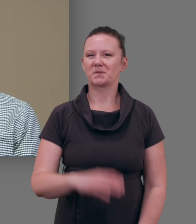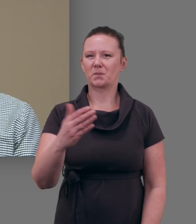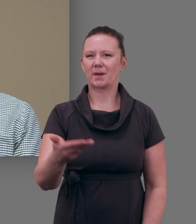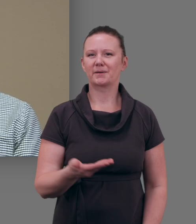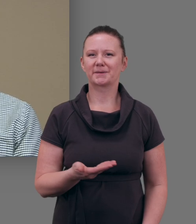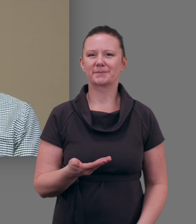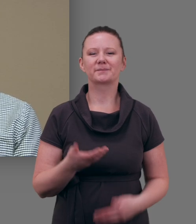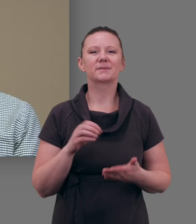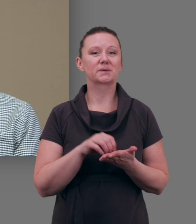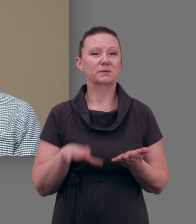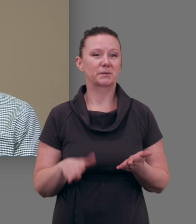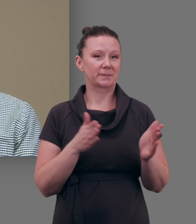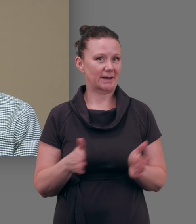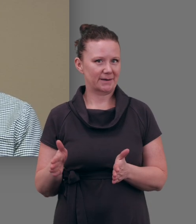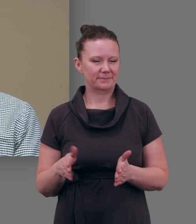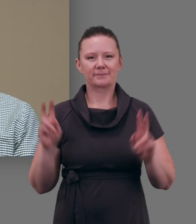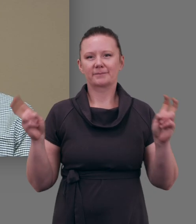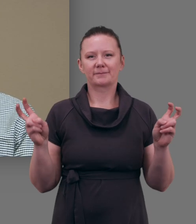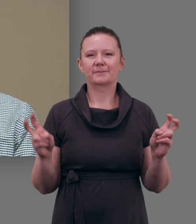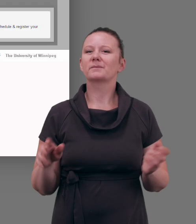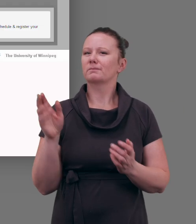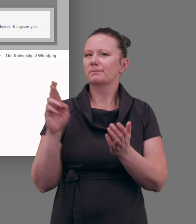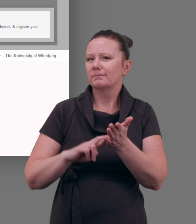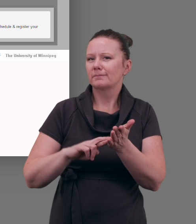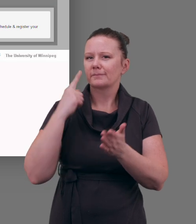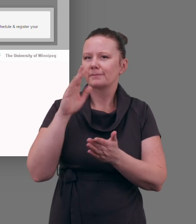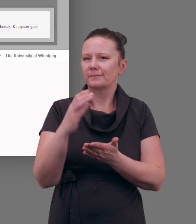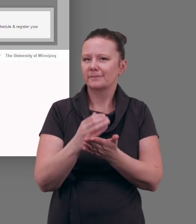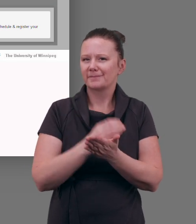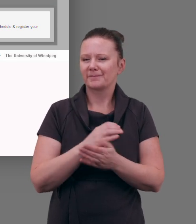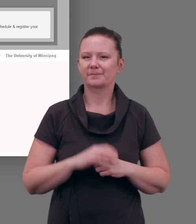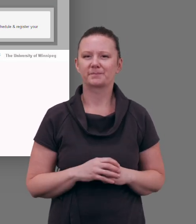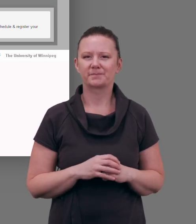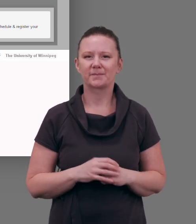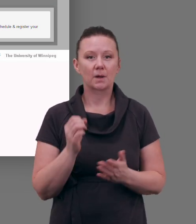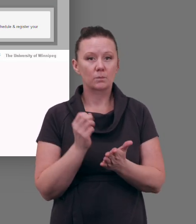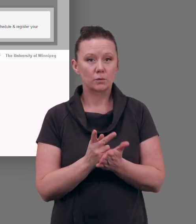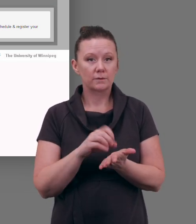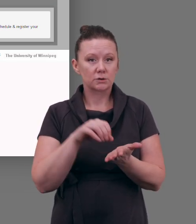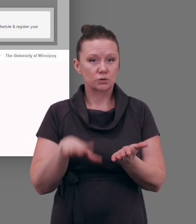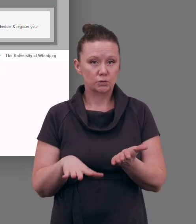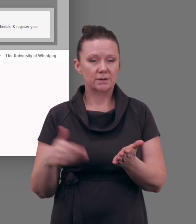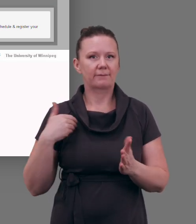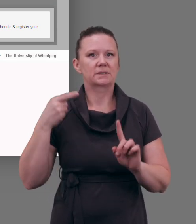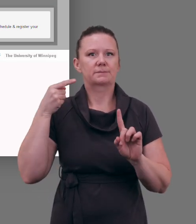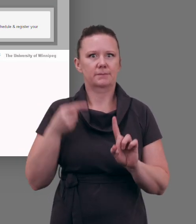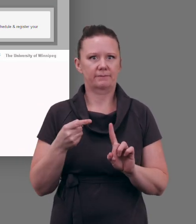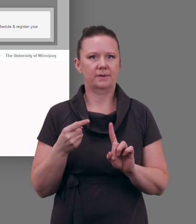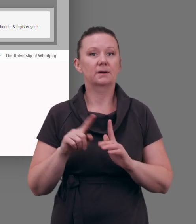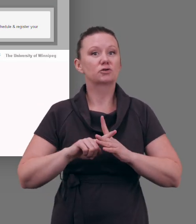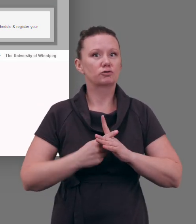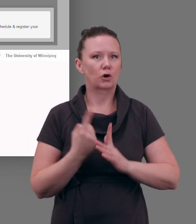Welcome to Student Planning, registering for courses. Eligible students are assigned an online registration start date and